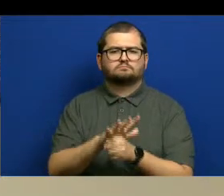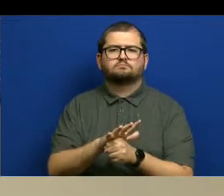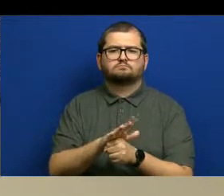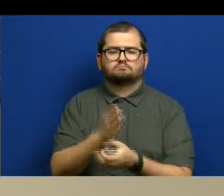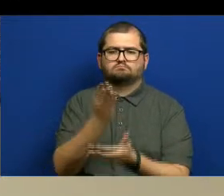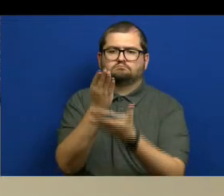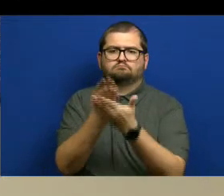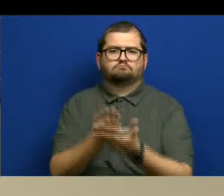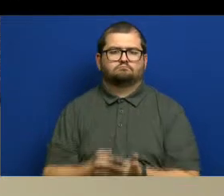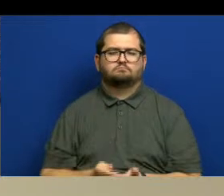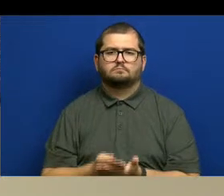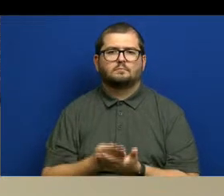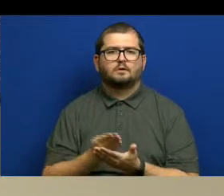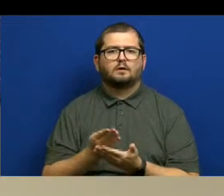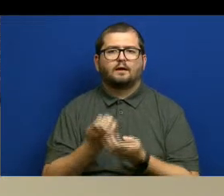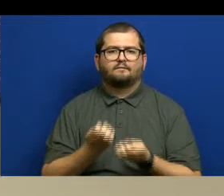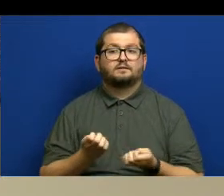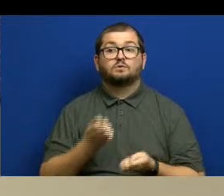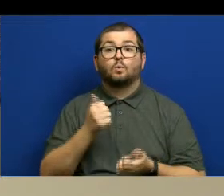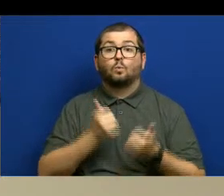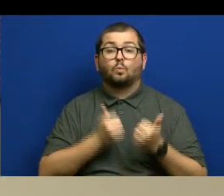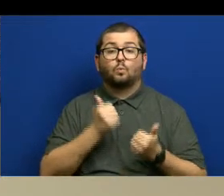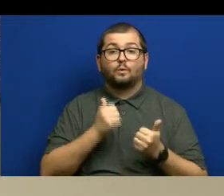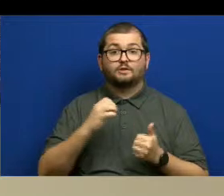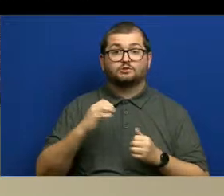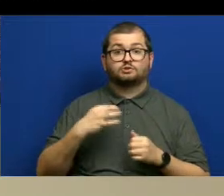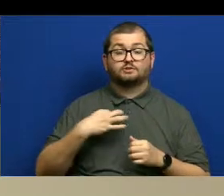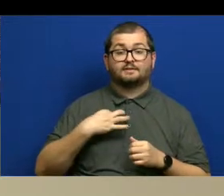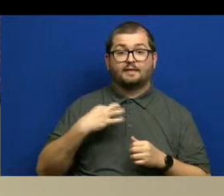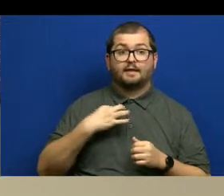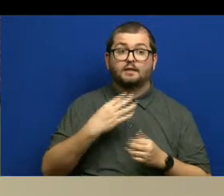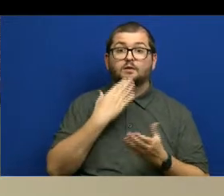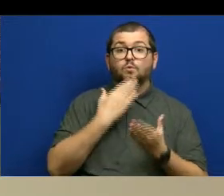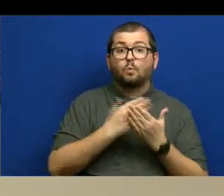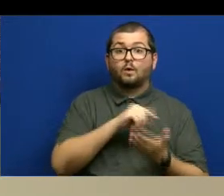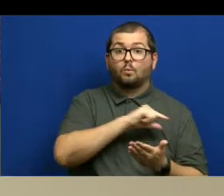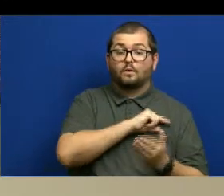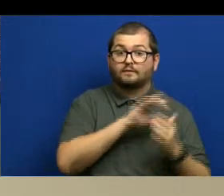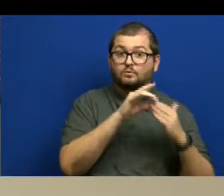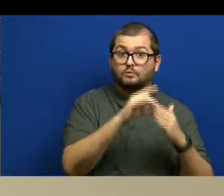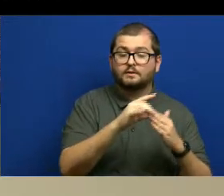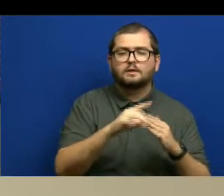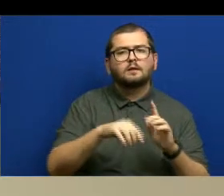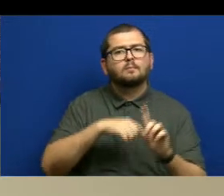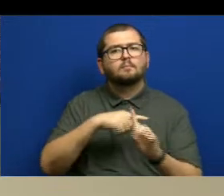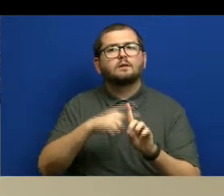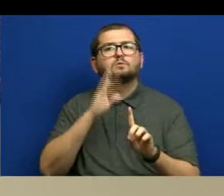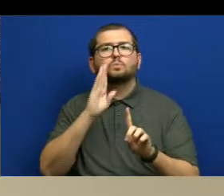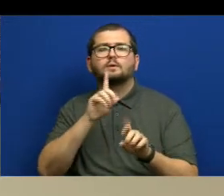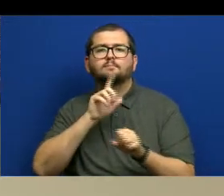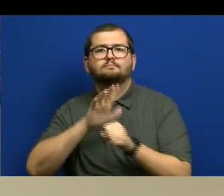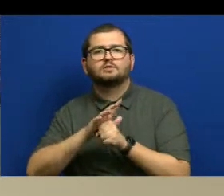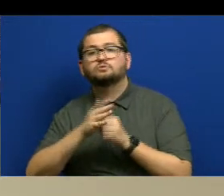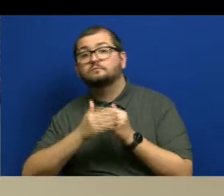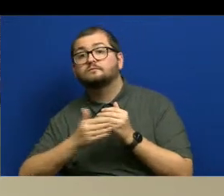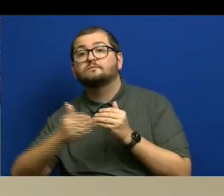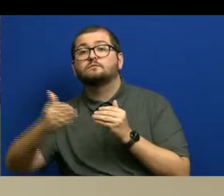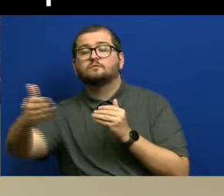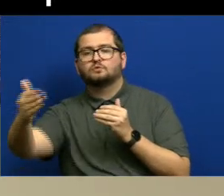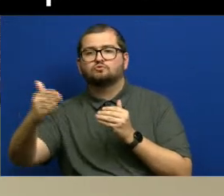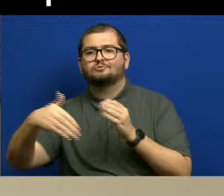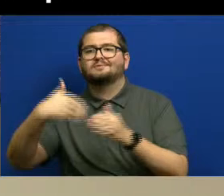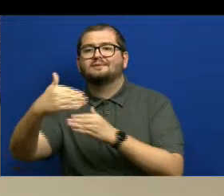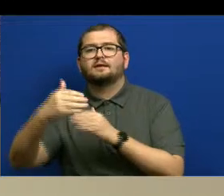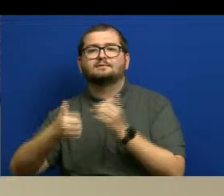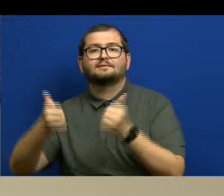empirical evidence which candidate not only is well qualified to lead the agency, but also will ensure there is a future path for the following